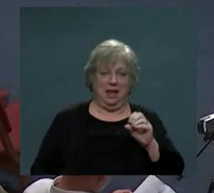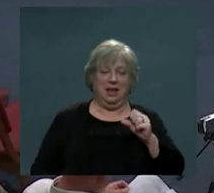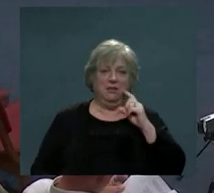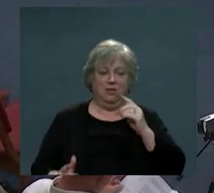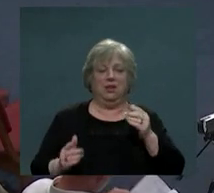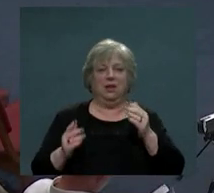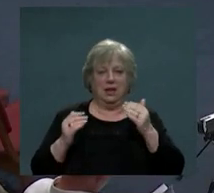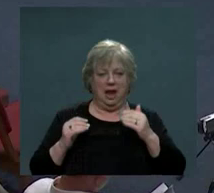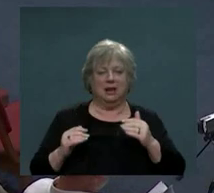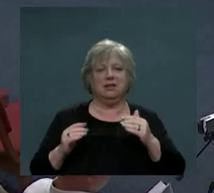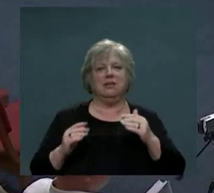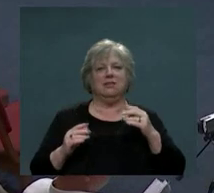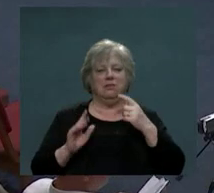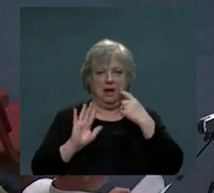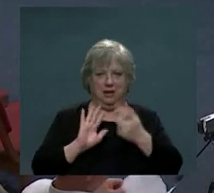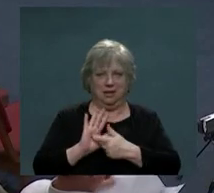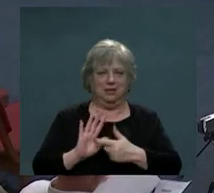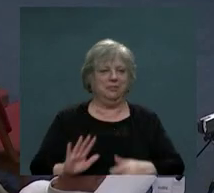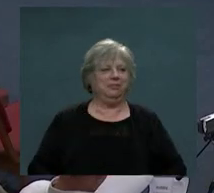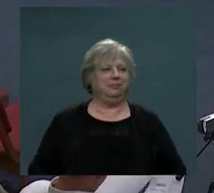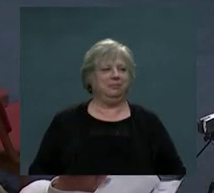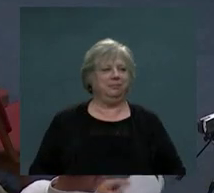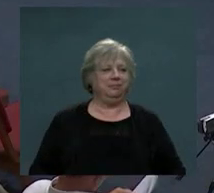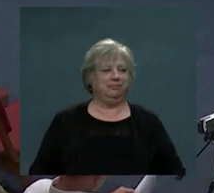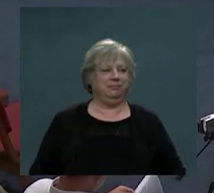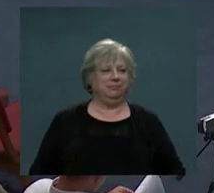next recognition.